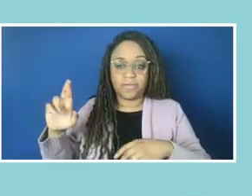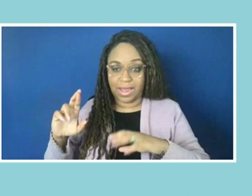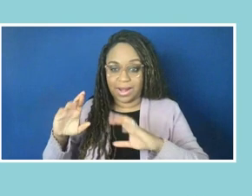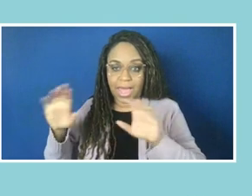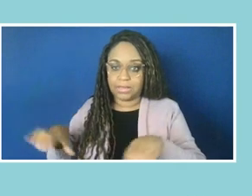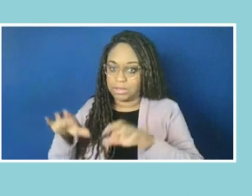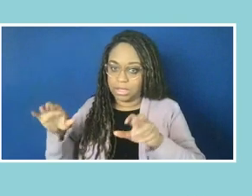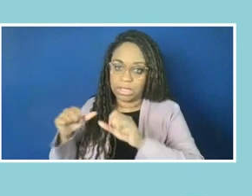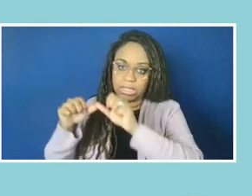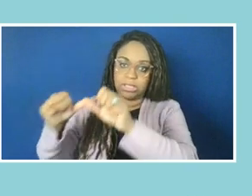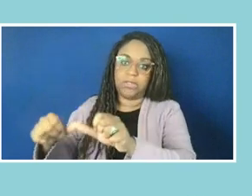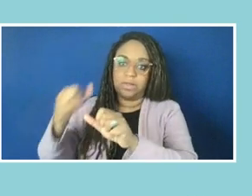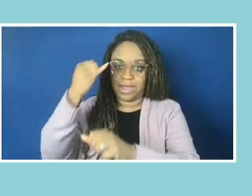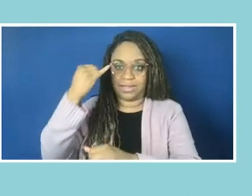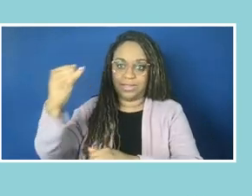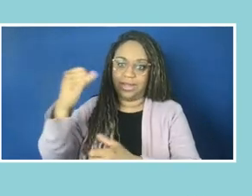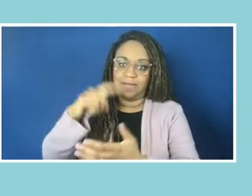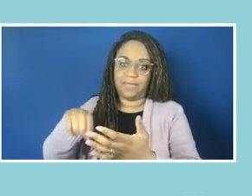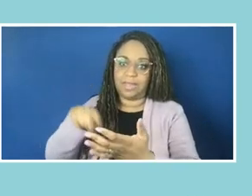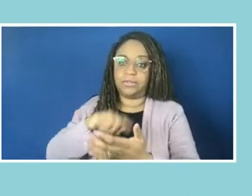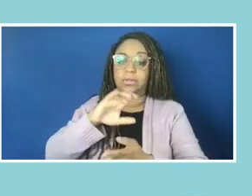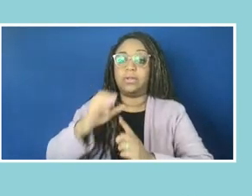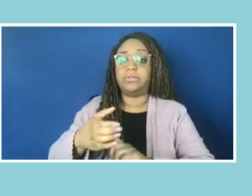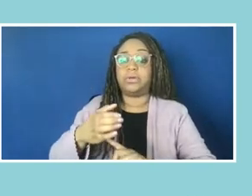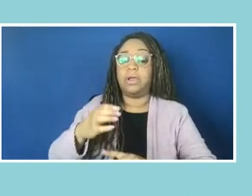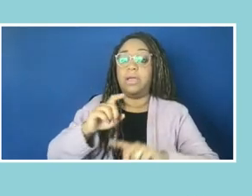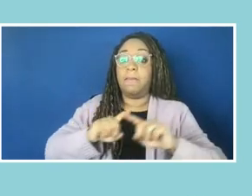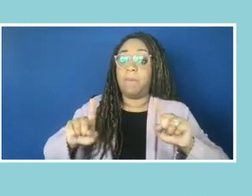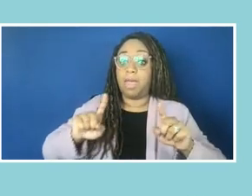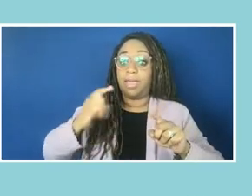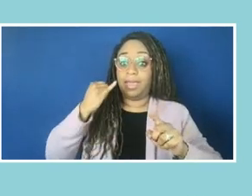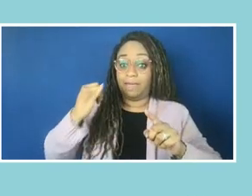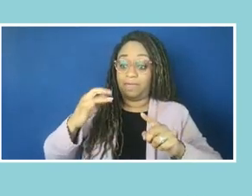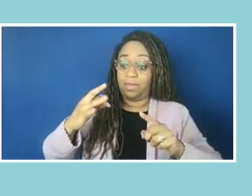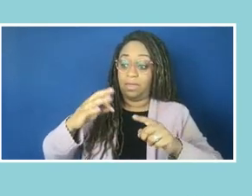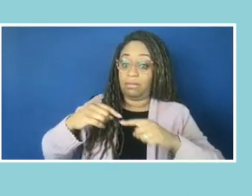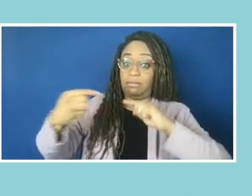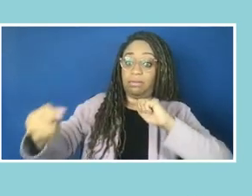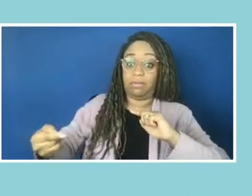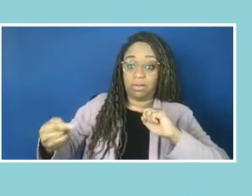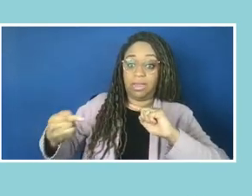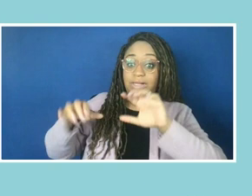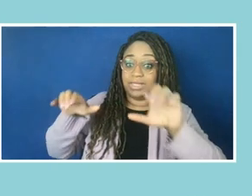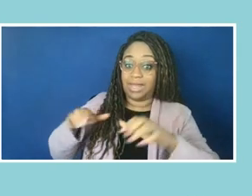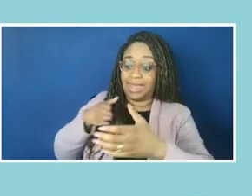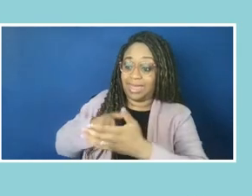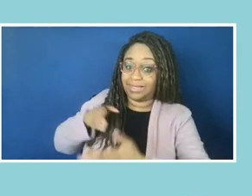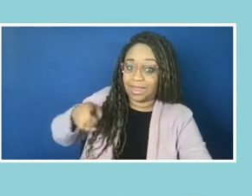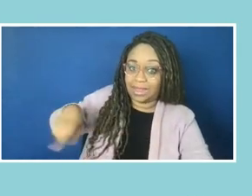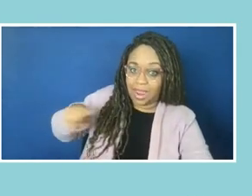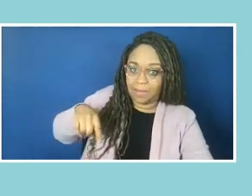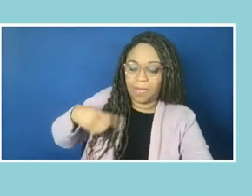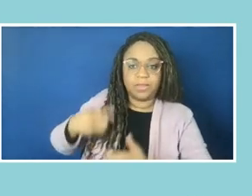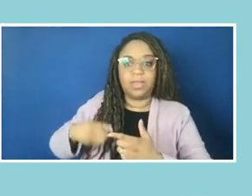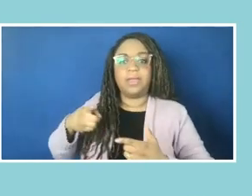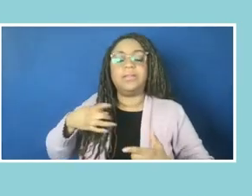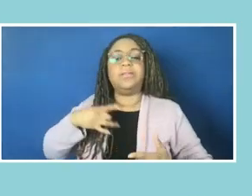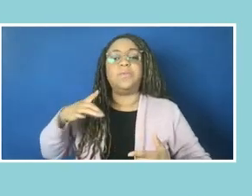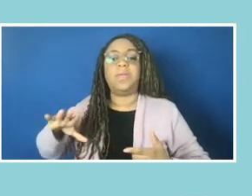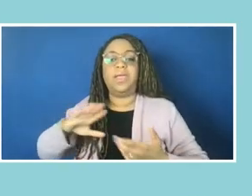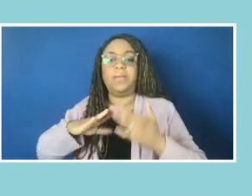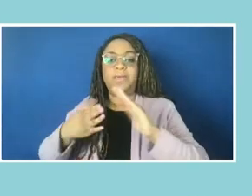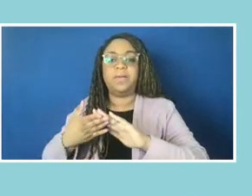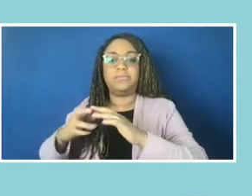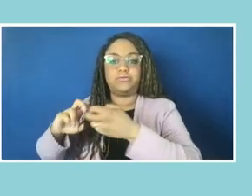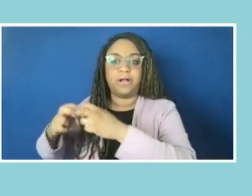when it's done to them, then there's the problem. Cancel culture is basically seeing, and I have to preface this by saying